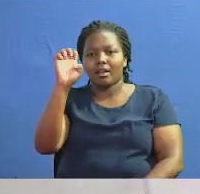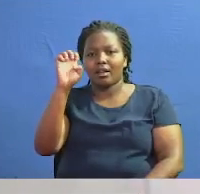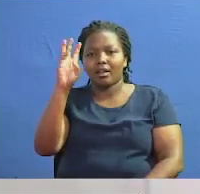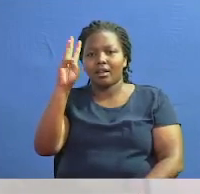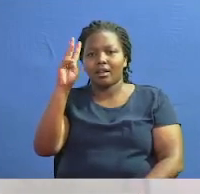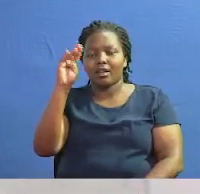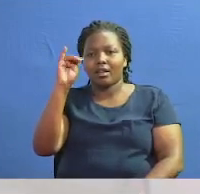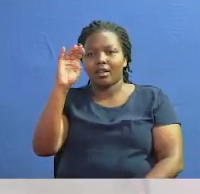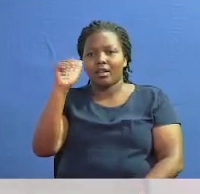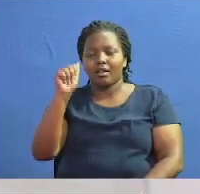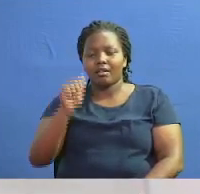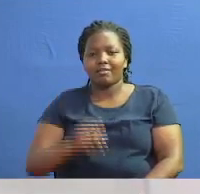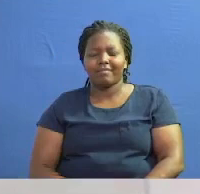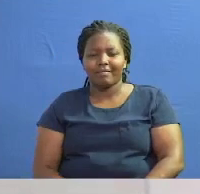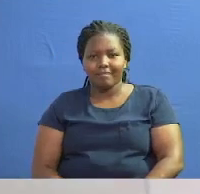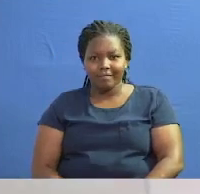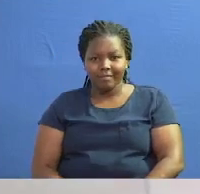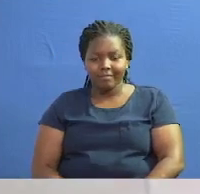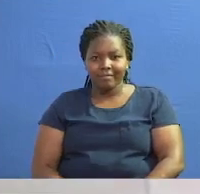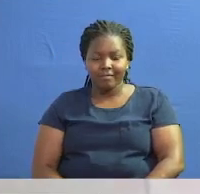Well, Mutua,